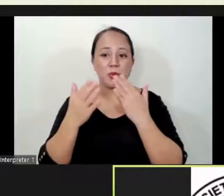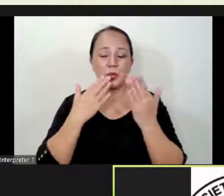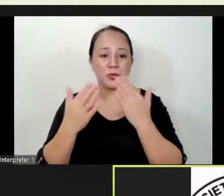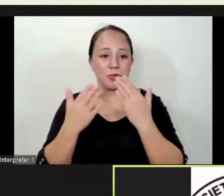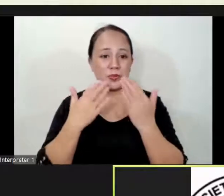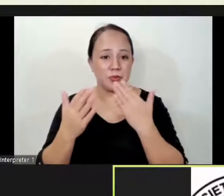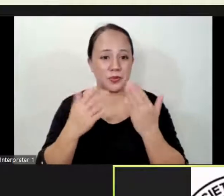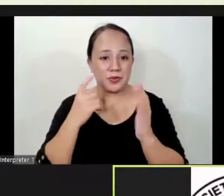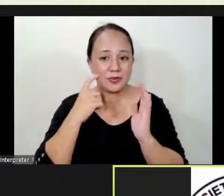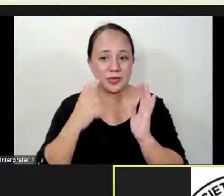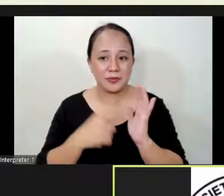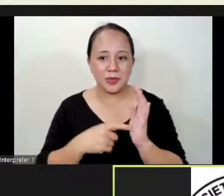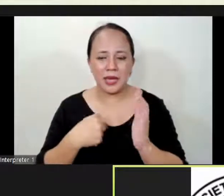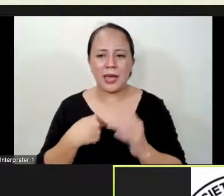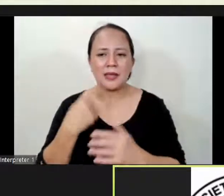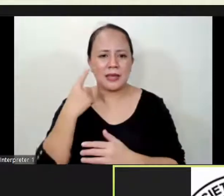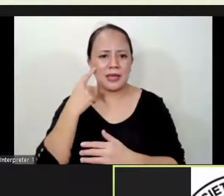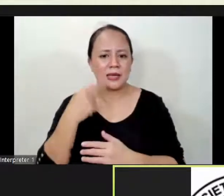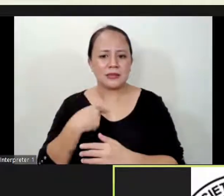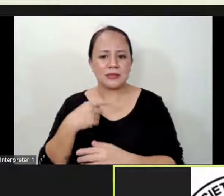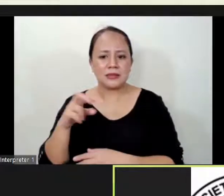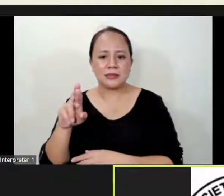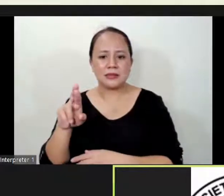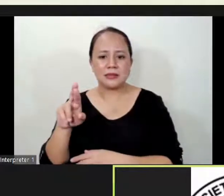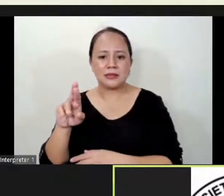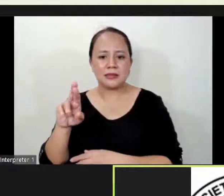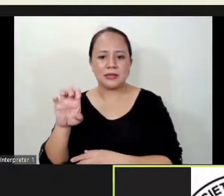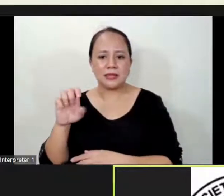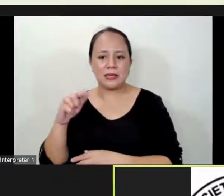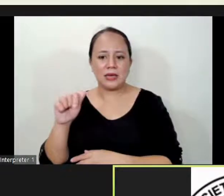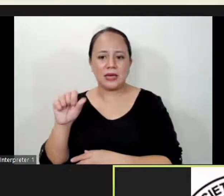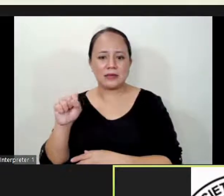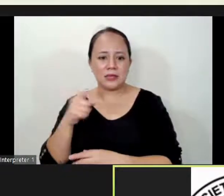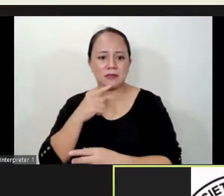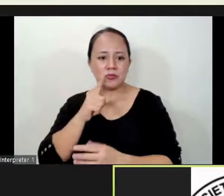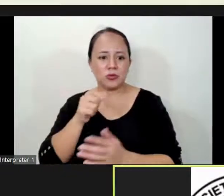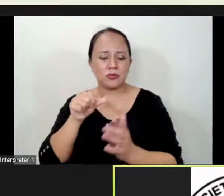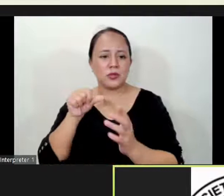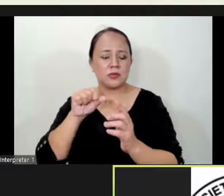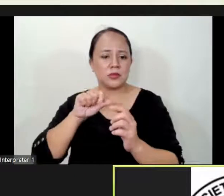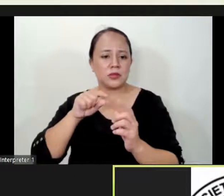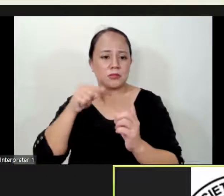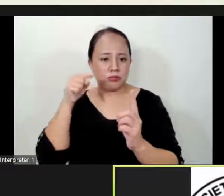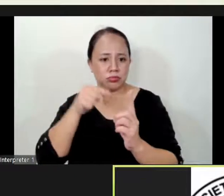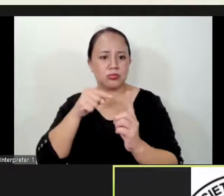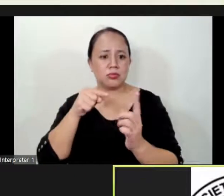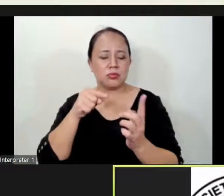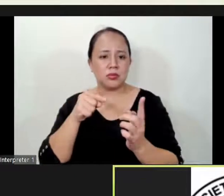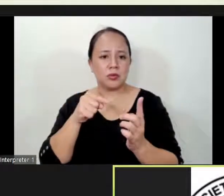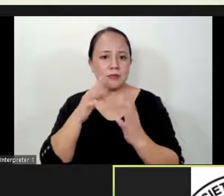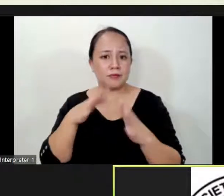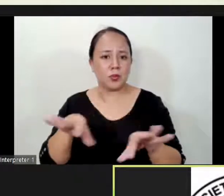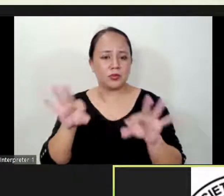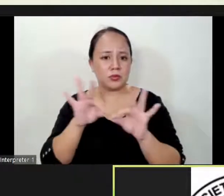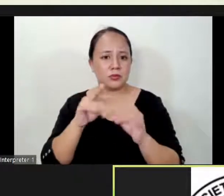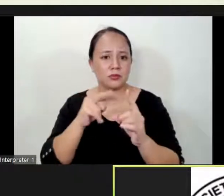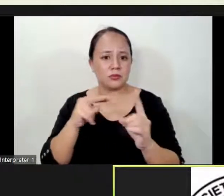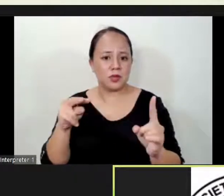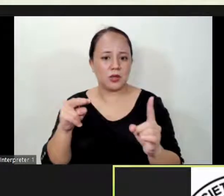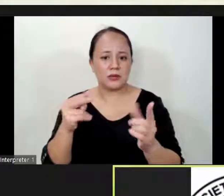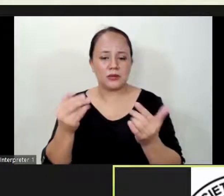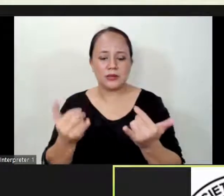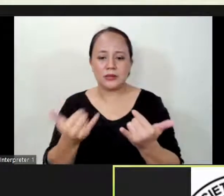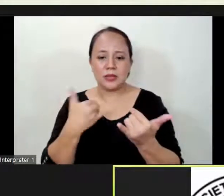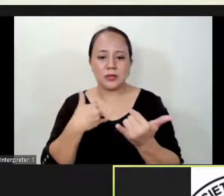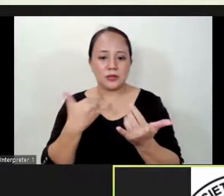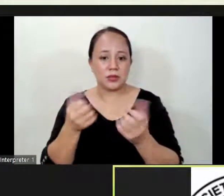for acknowledging me. And I think Dr. Ragasa indeed pointed out a very important aspect in this in